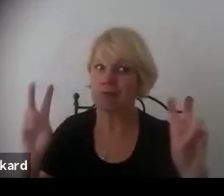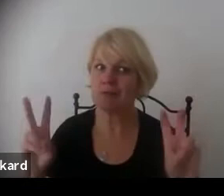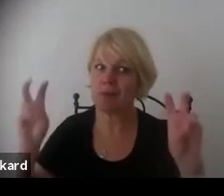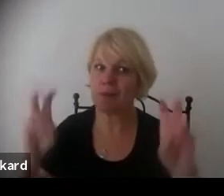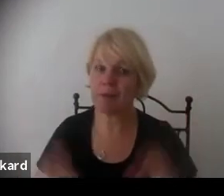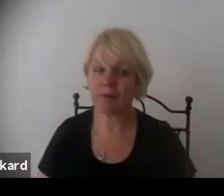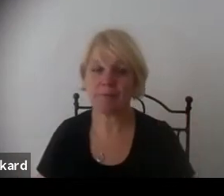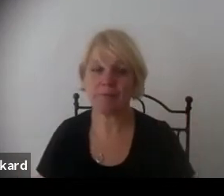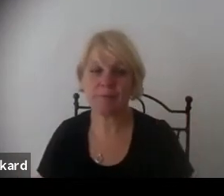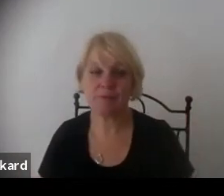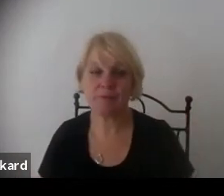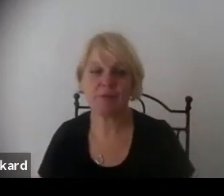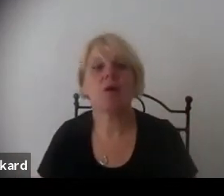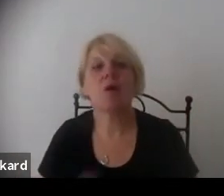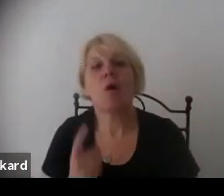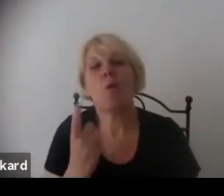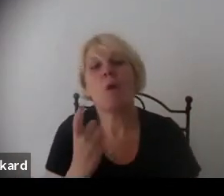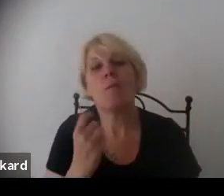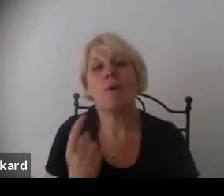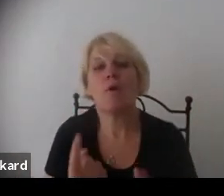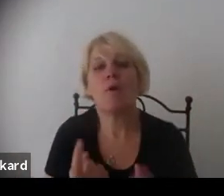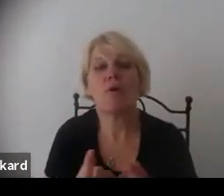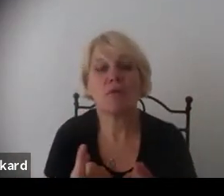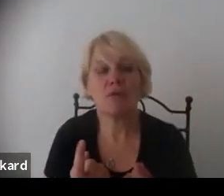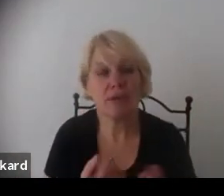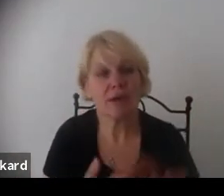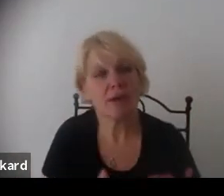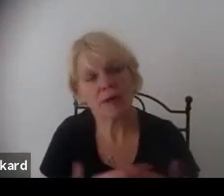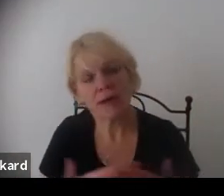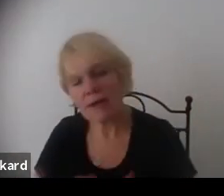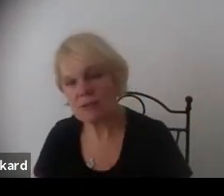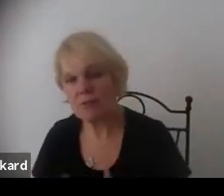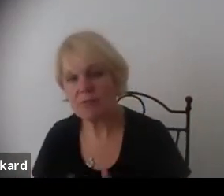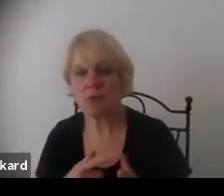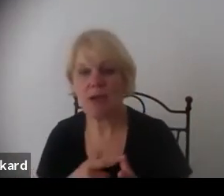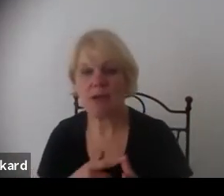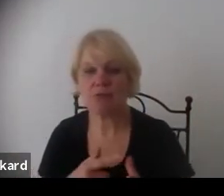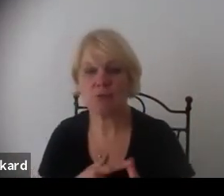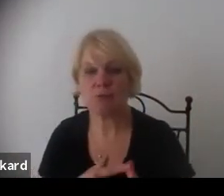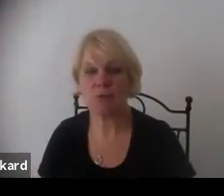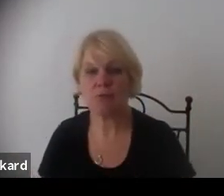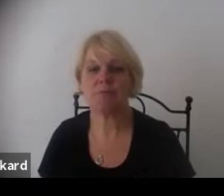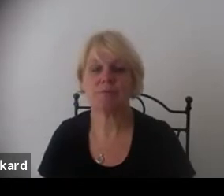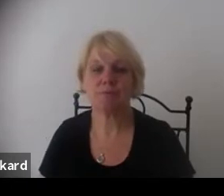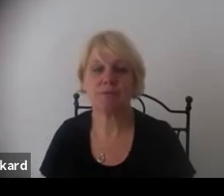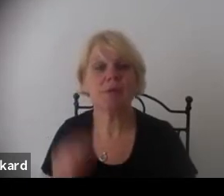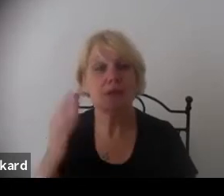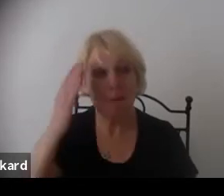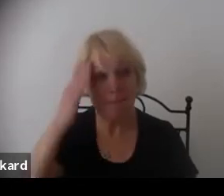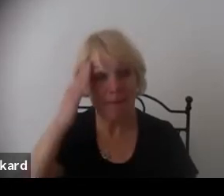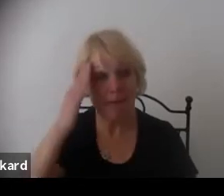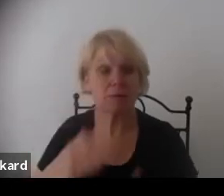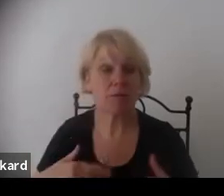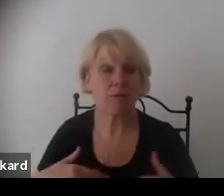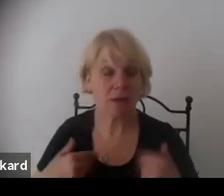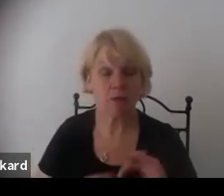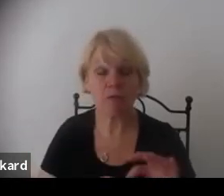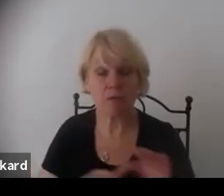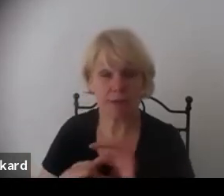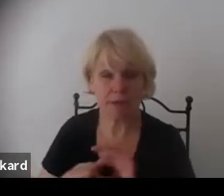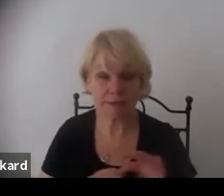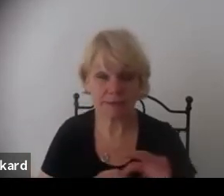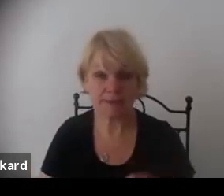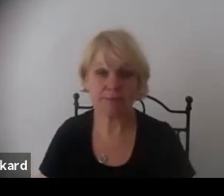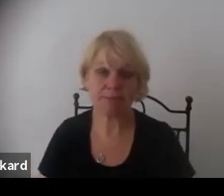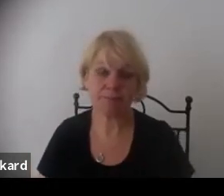I wanted to just say one last thing, and then I'm going to hand over to Andrew. Again, in relation to mental health, there's lots of conversation around